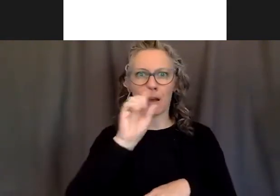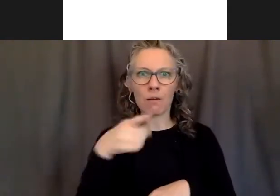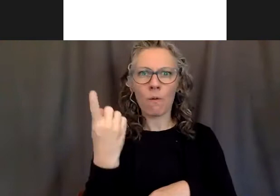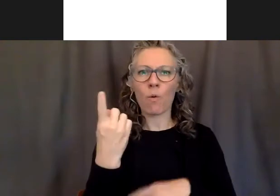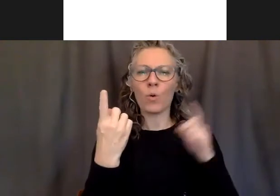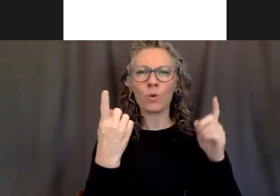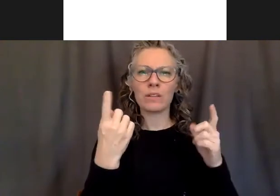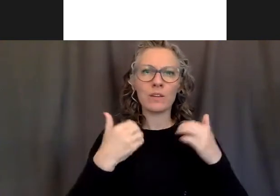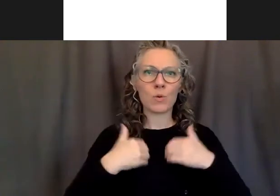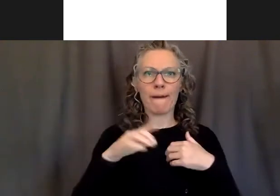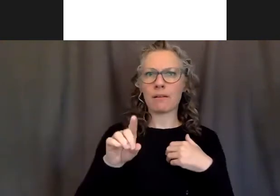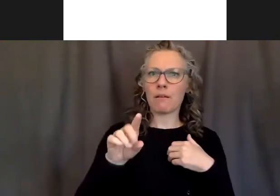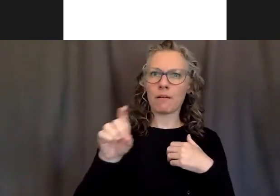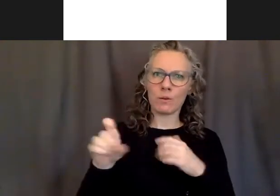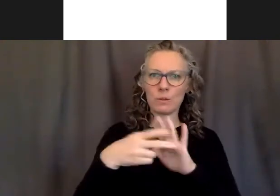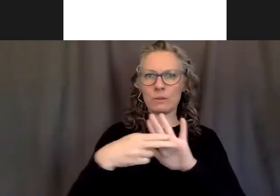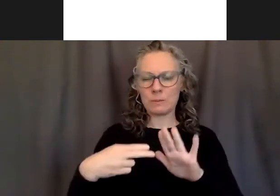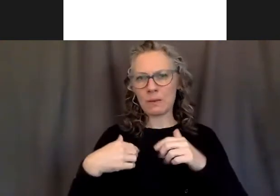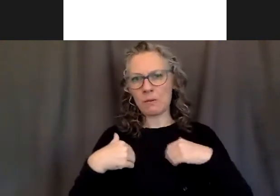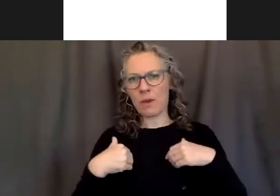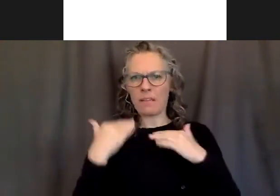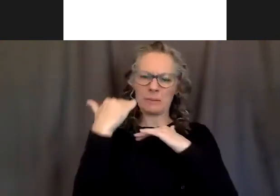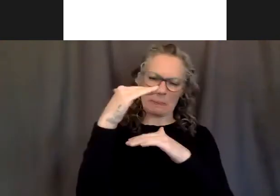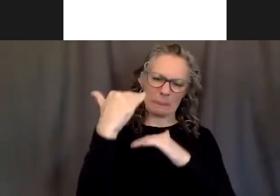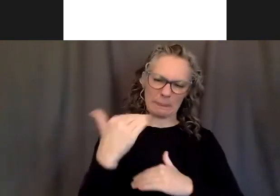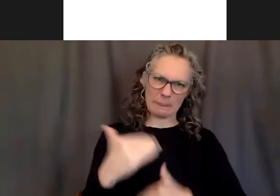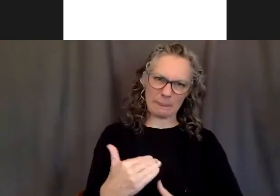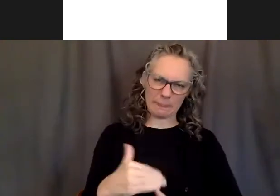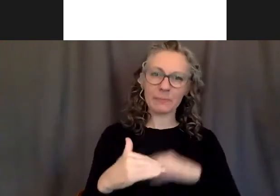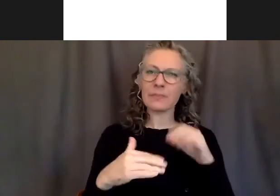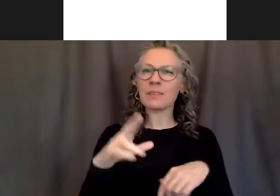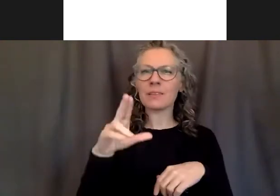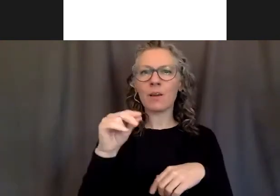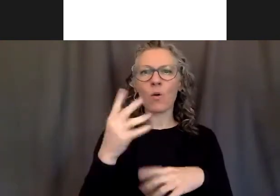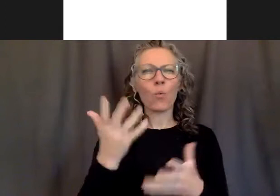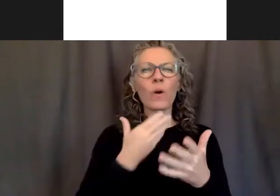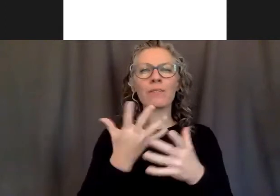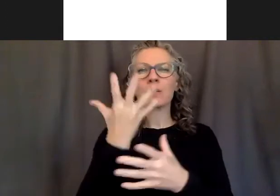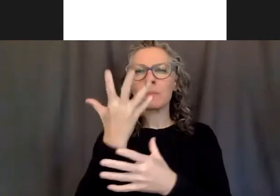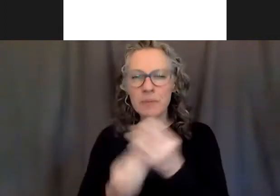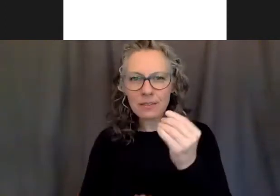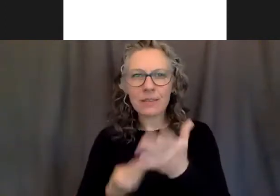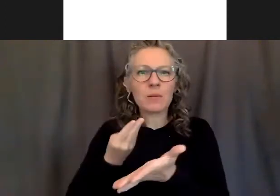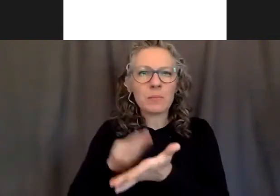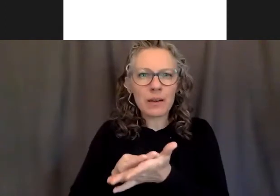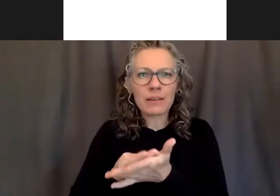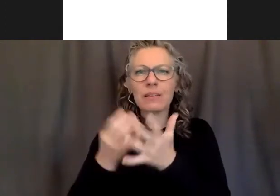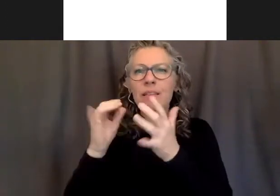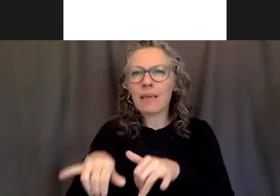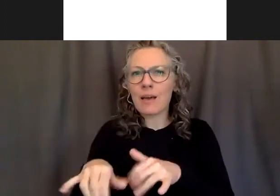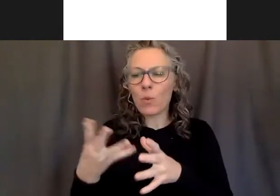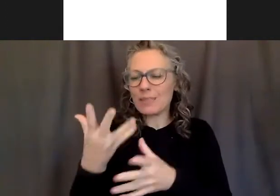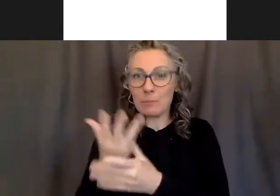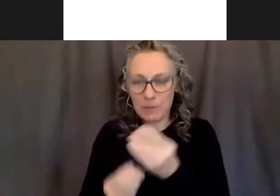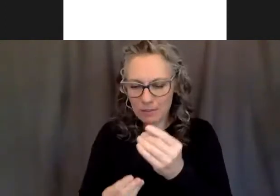these diagnoses and you have these the things that are absent in your life, like money, and this is all